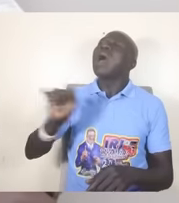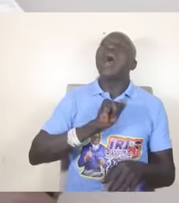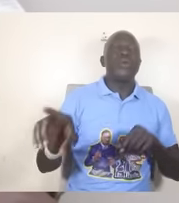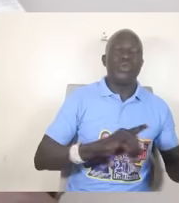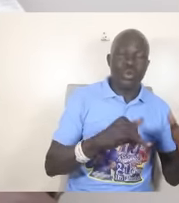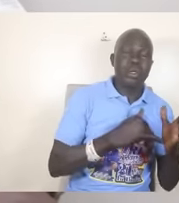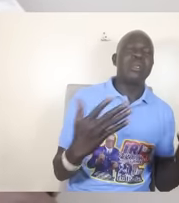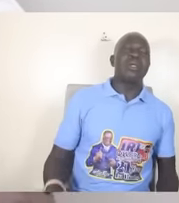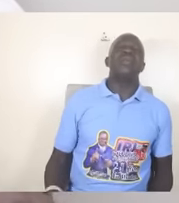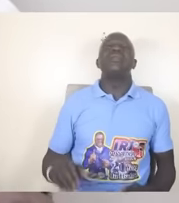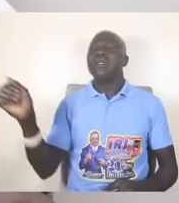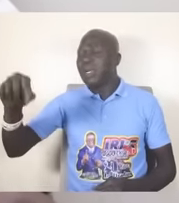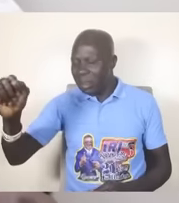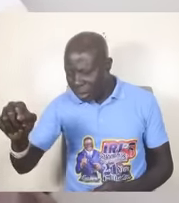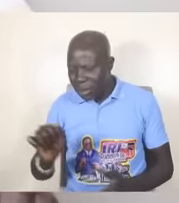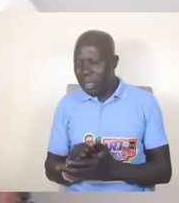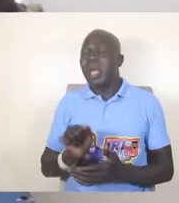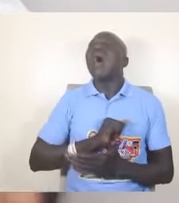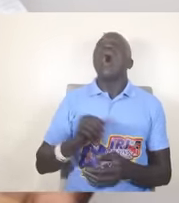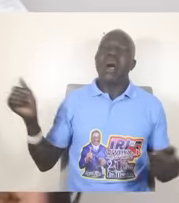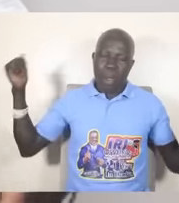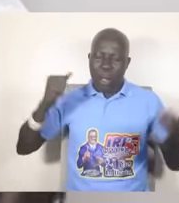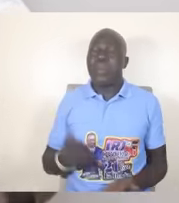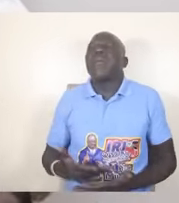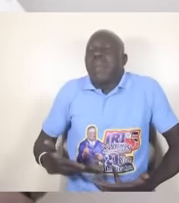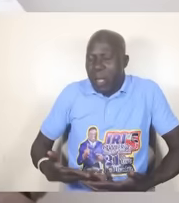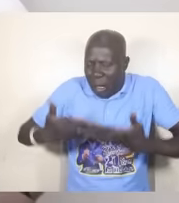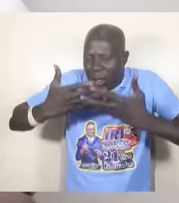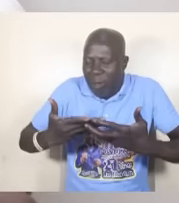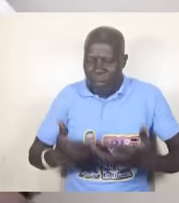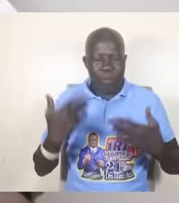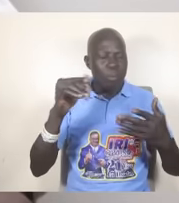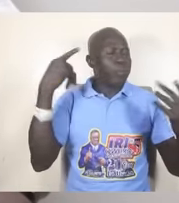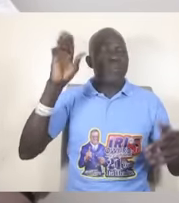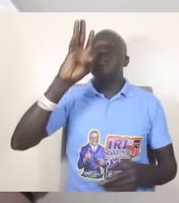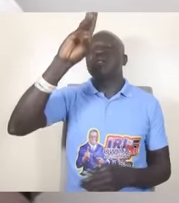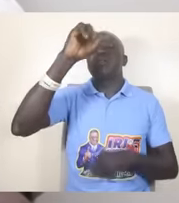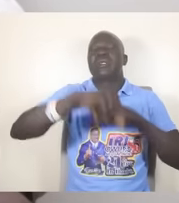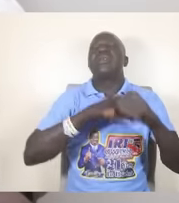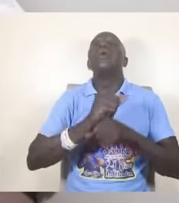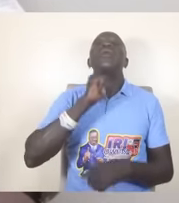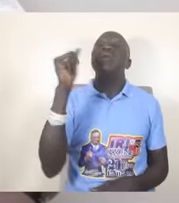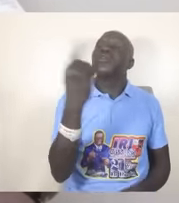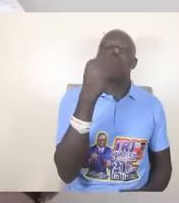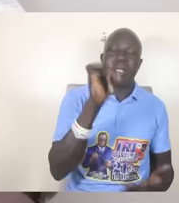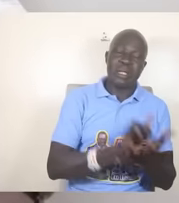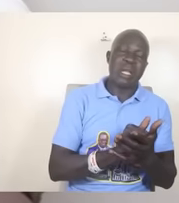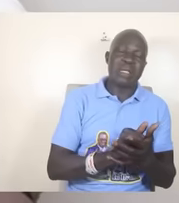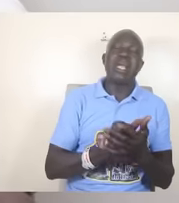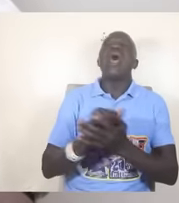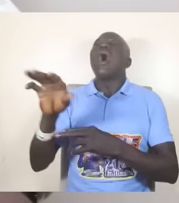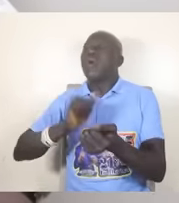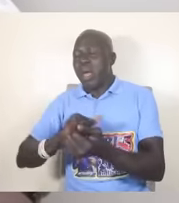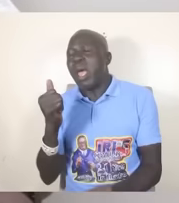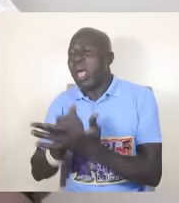before. Ben, yes. I've been asleep before. For good season. Yes. Not only that. I